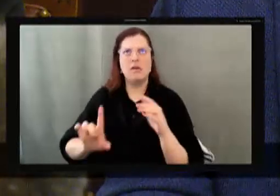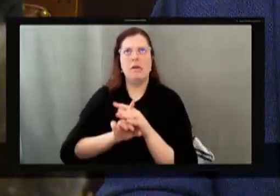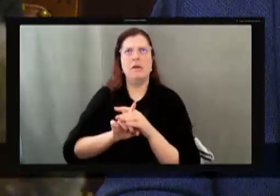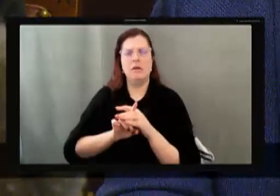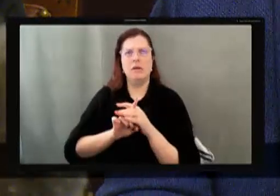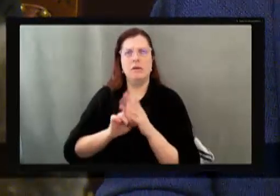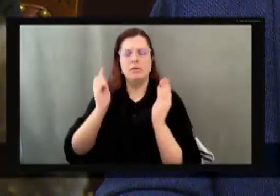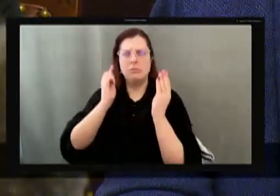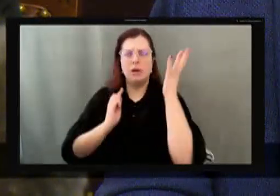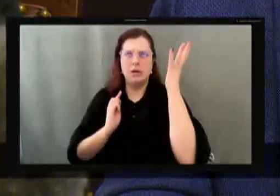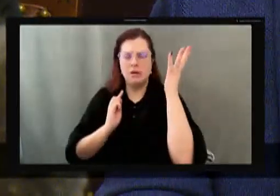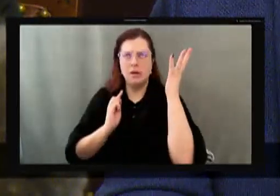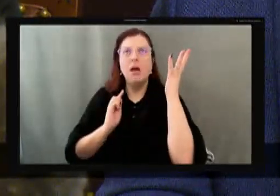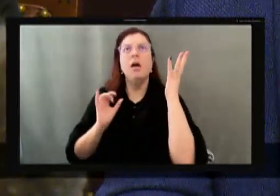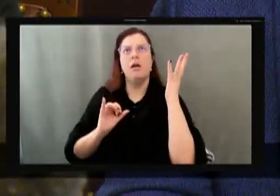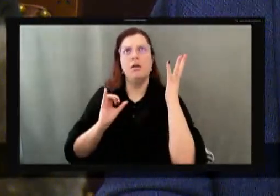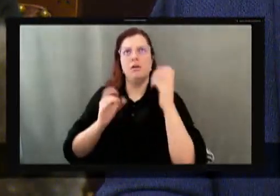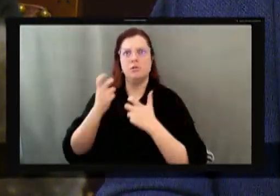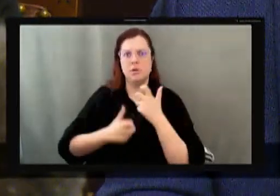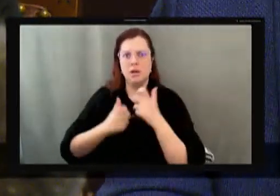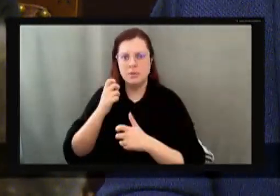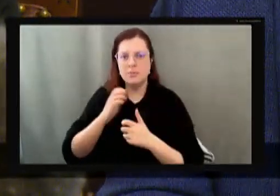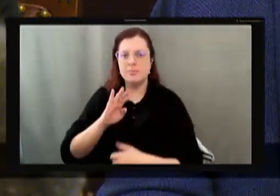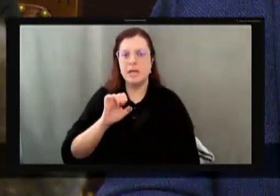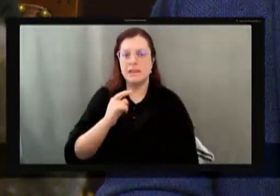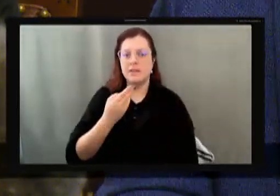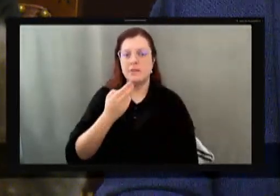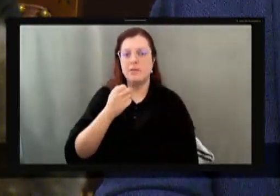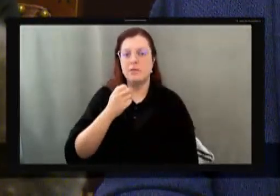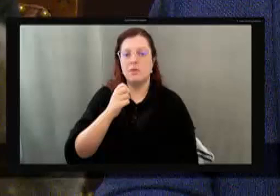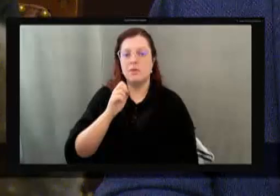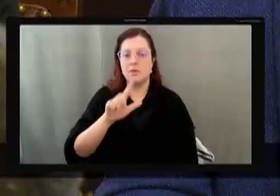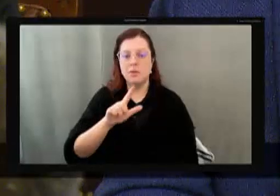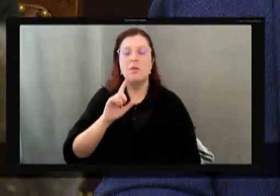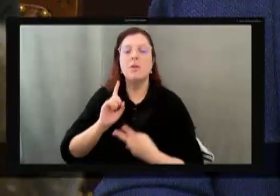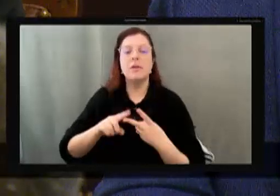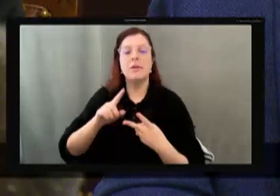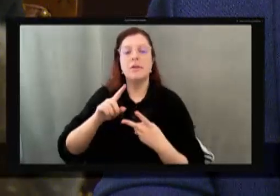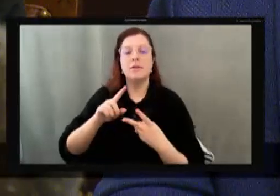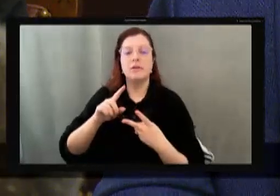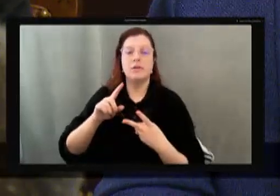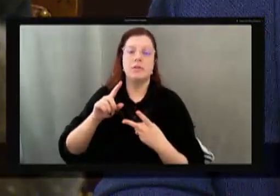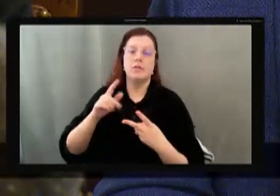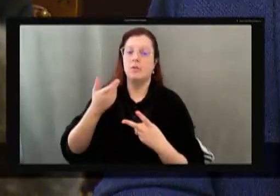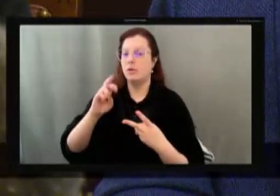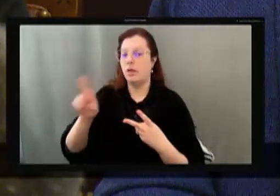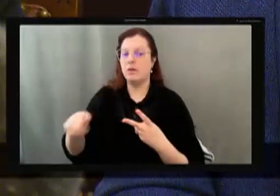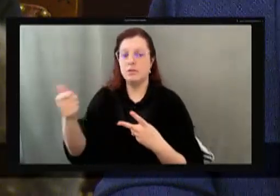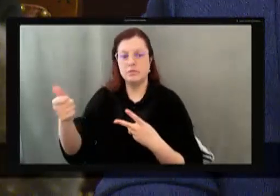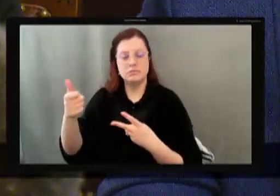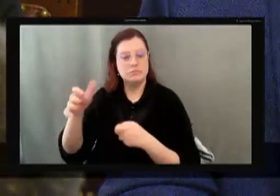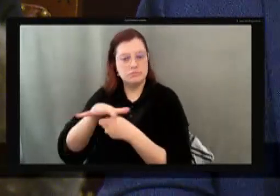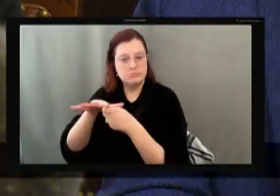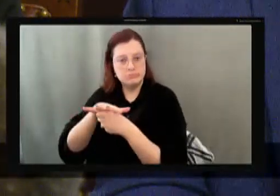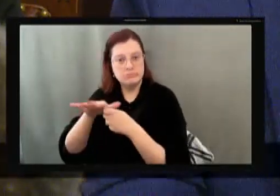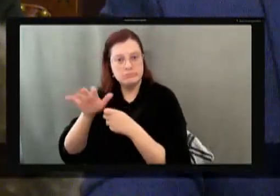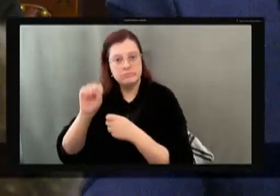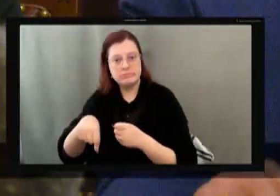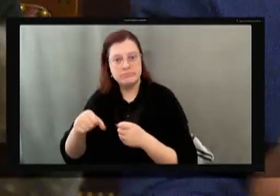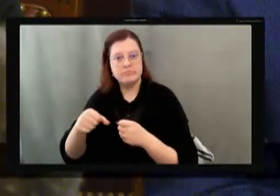that Bethel Park or Northern Regional or whoever else is able to recruit the benefits